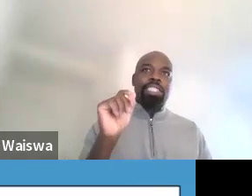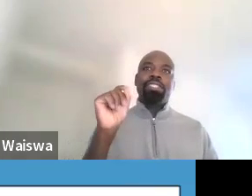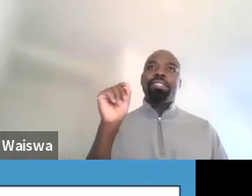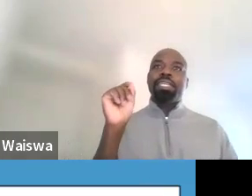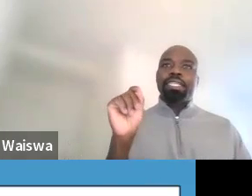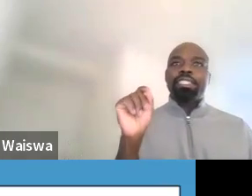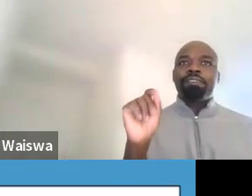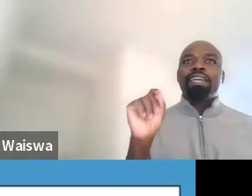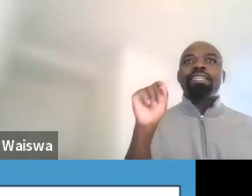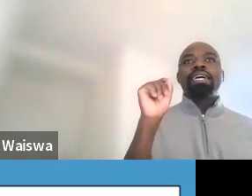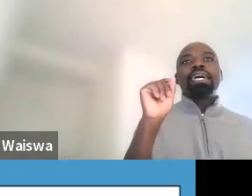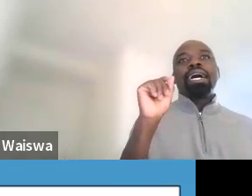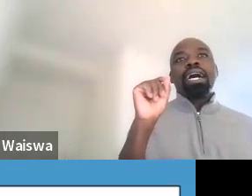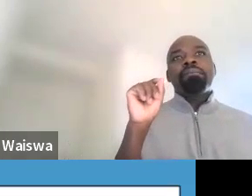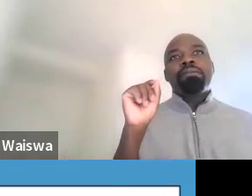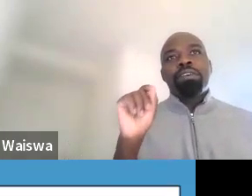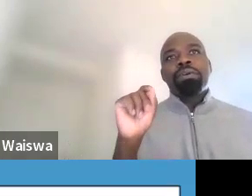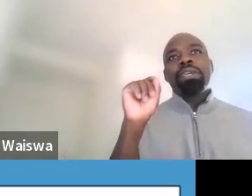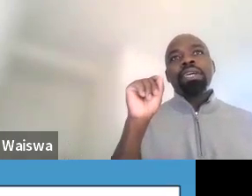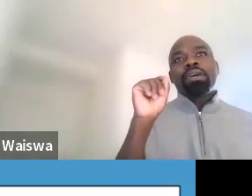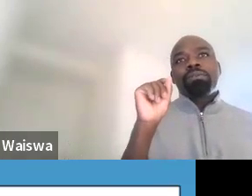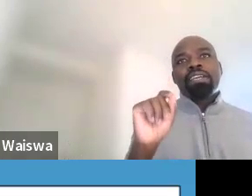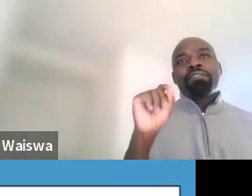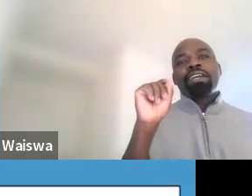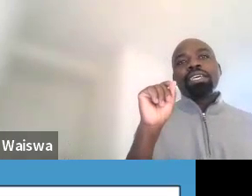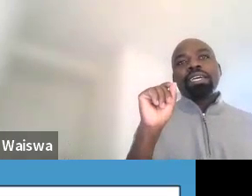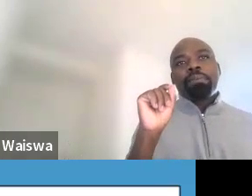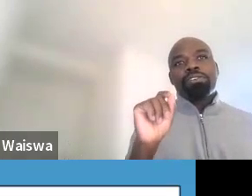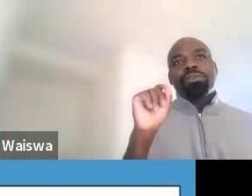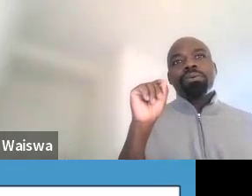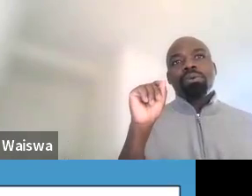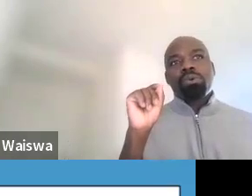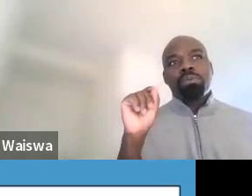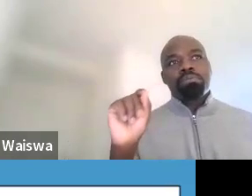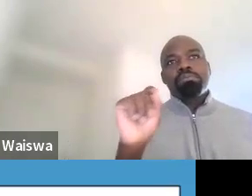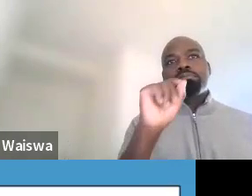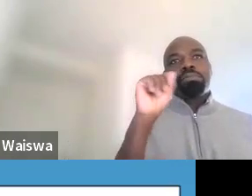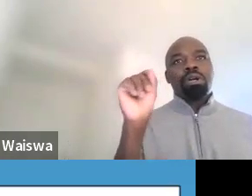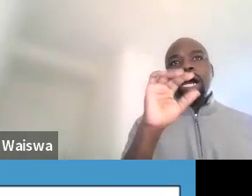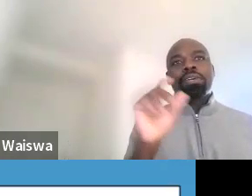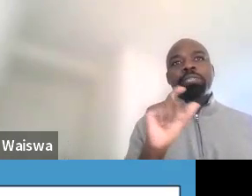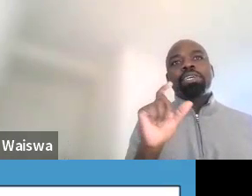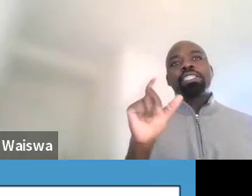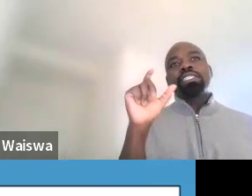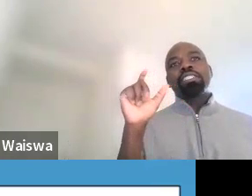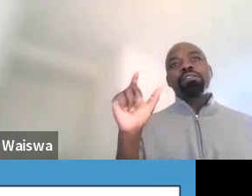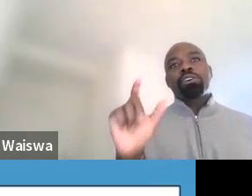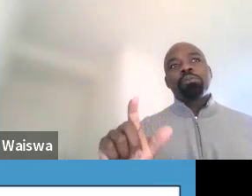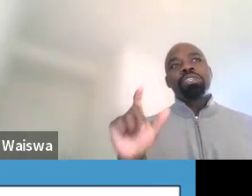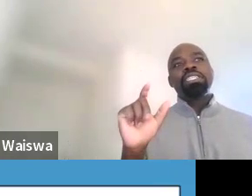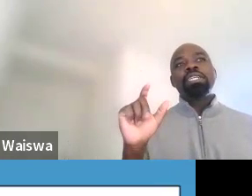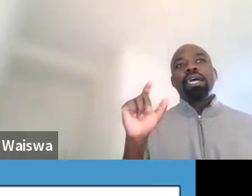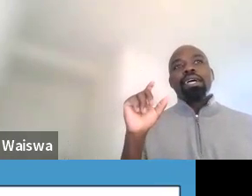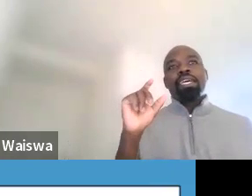you at least find very relevant personal or other experiences of